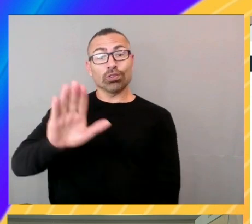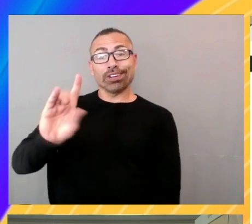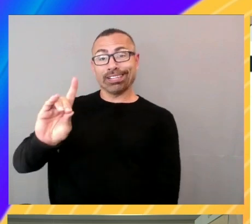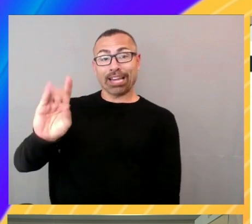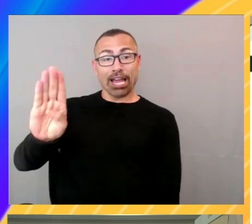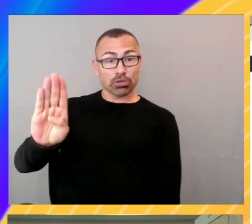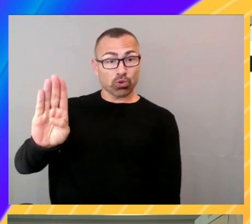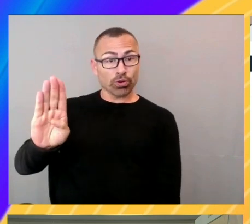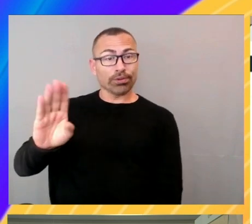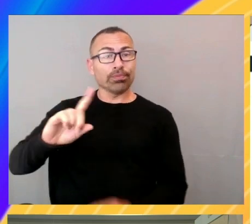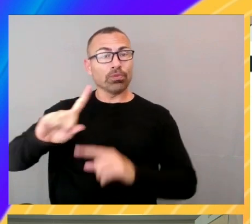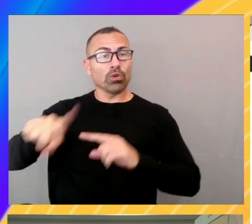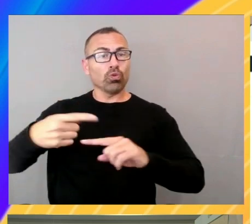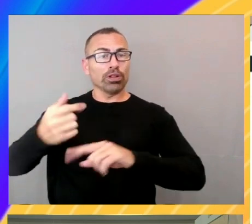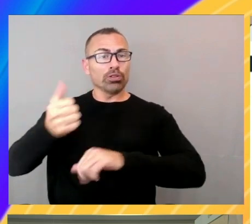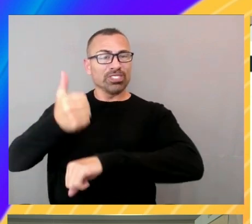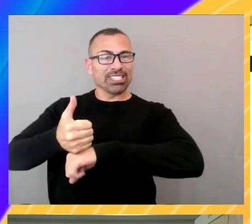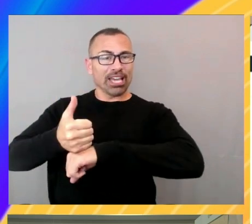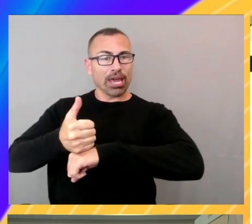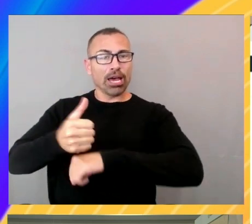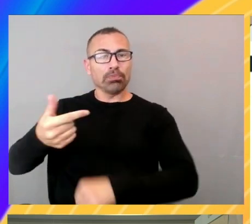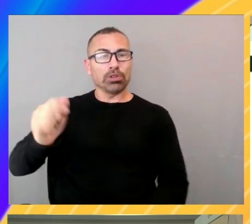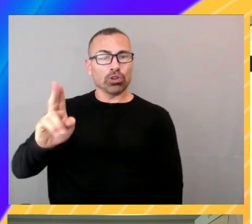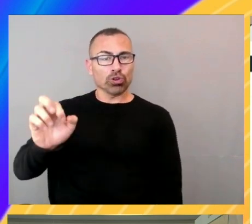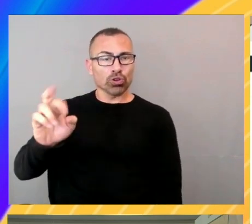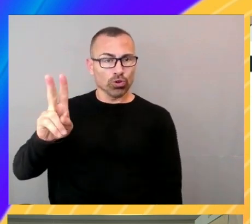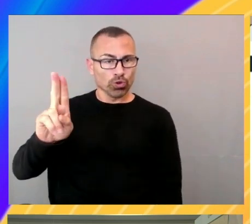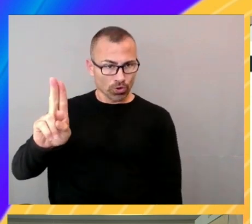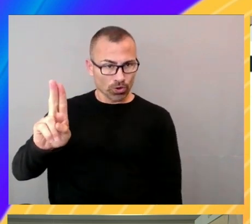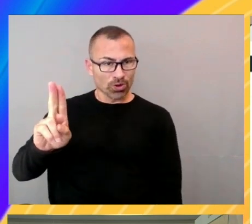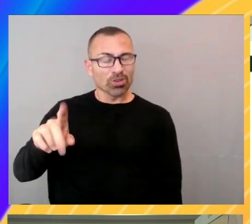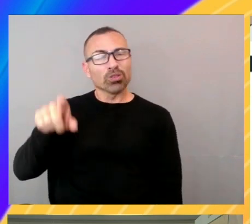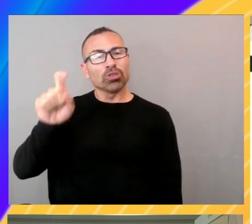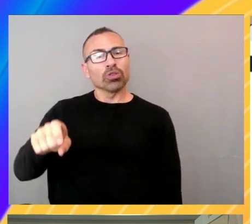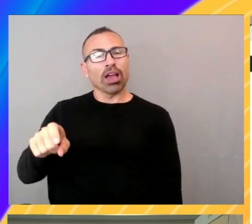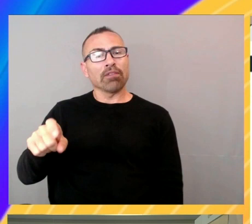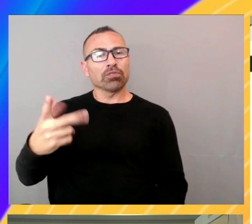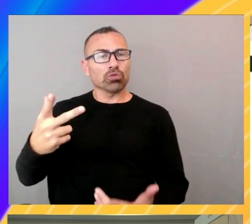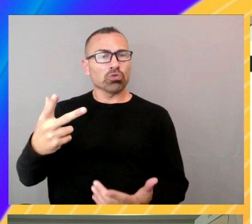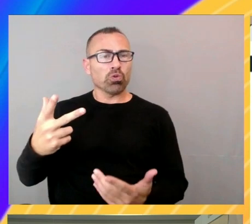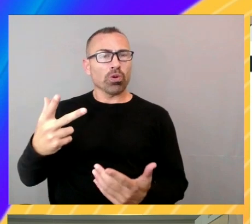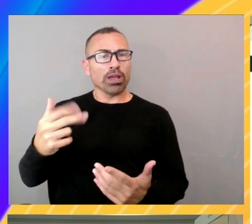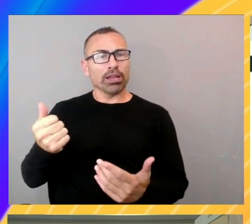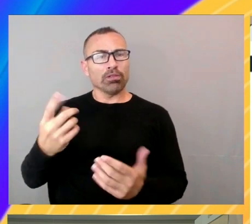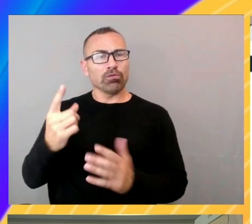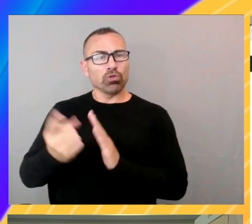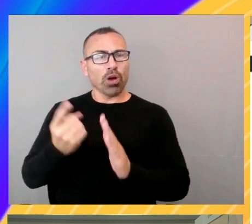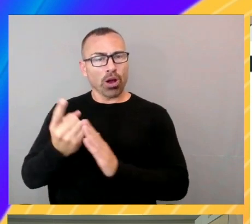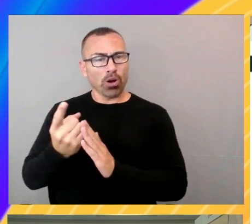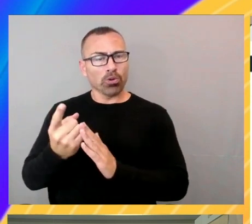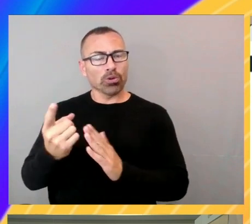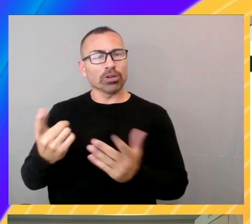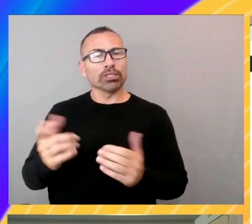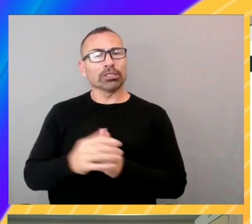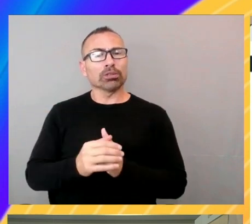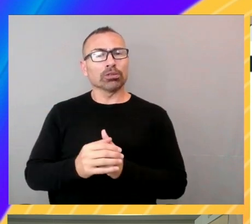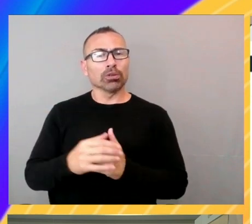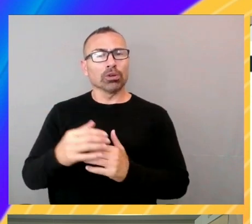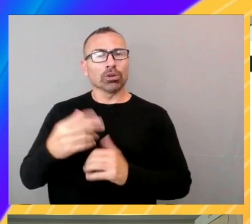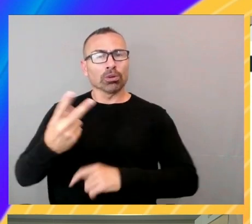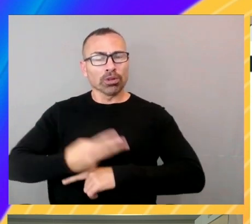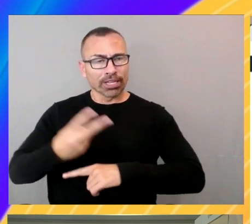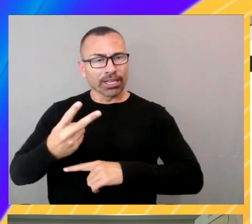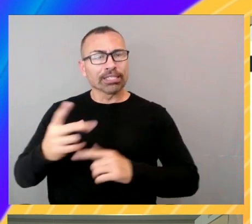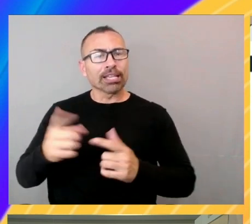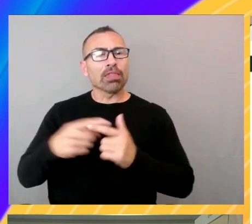wait about, a few hours to 2 days, and it could go back to a few weeks to learn about your application, right? And